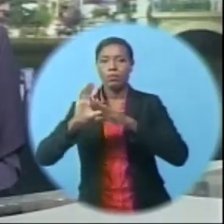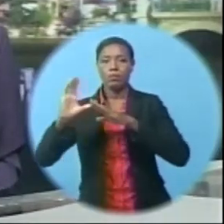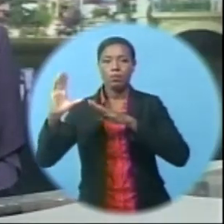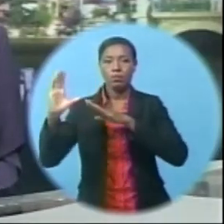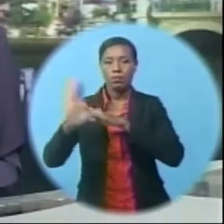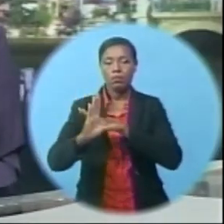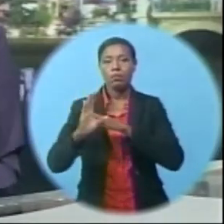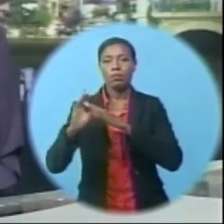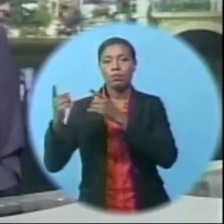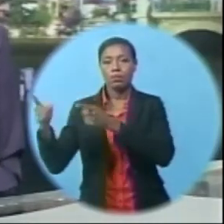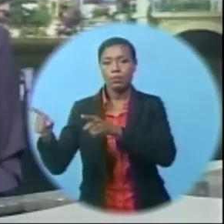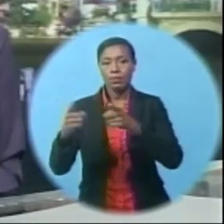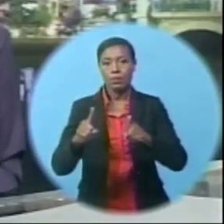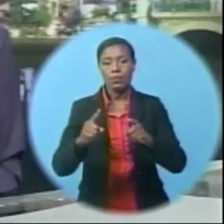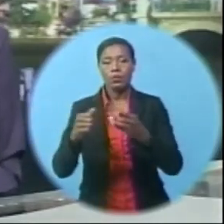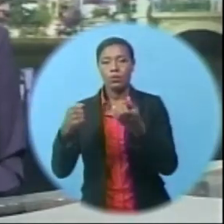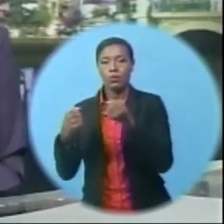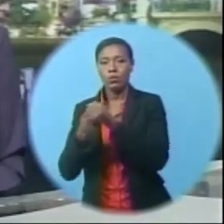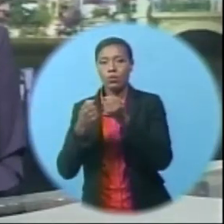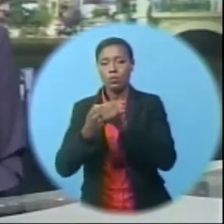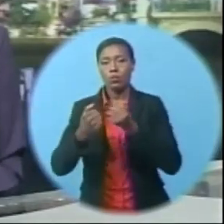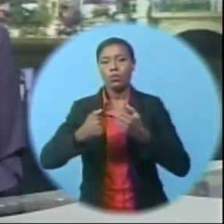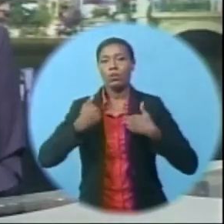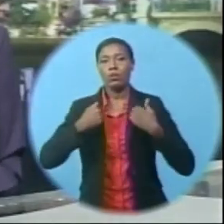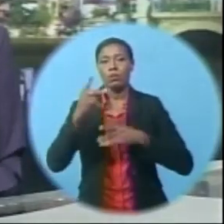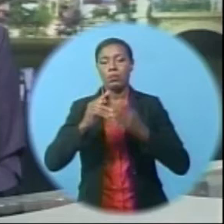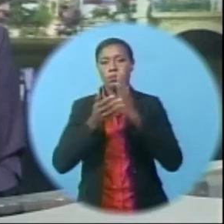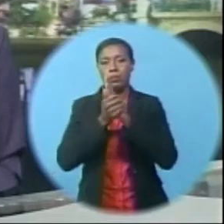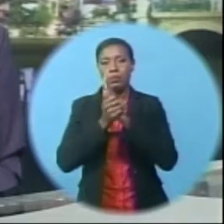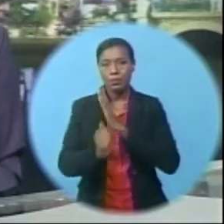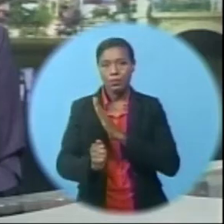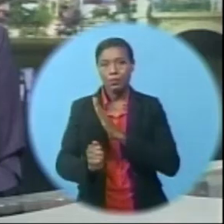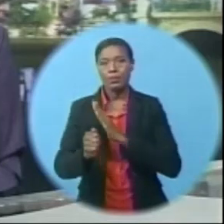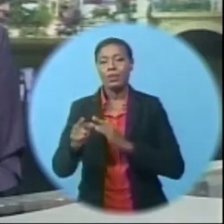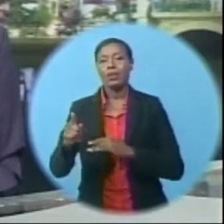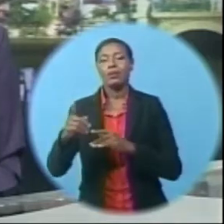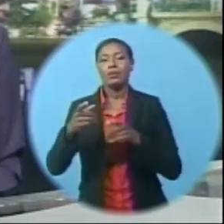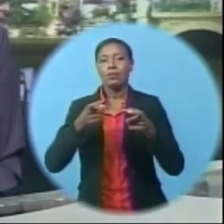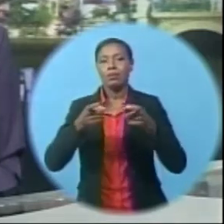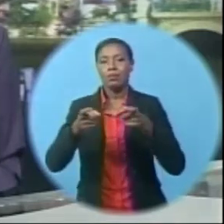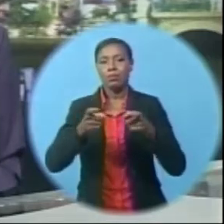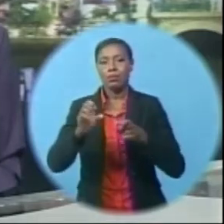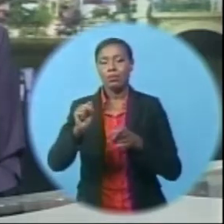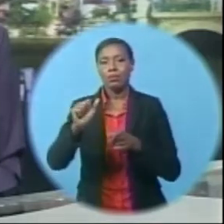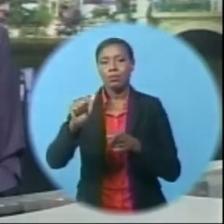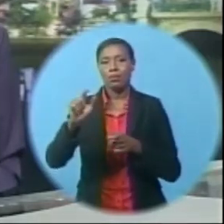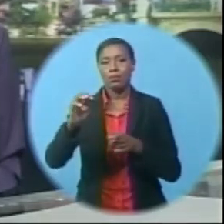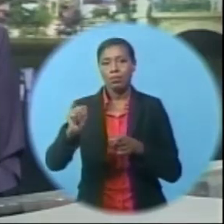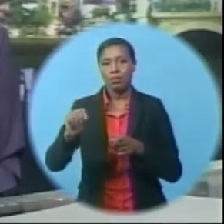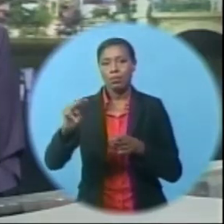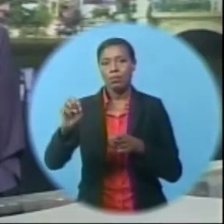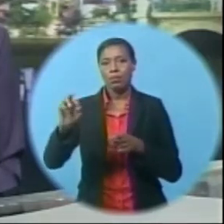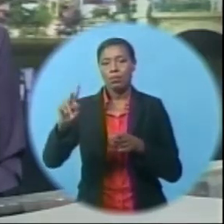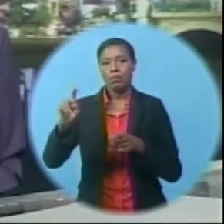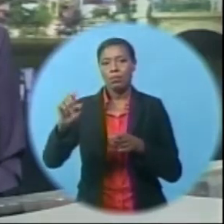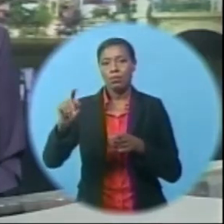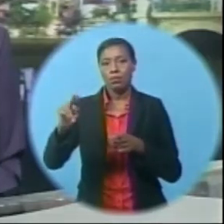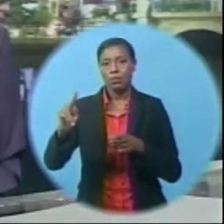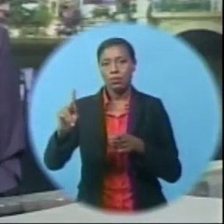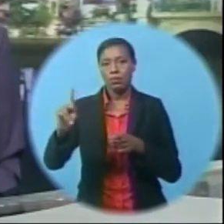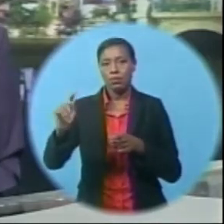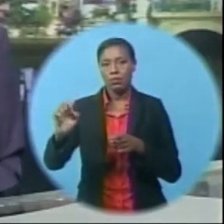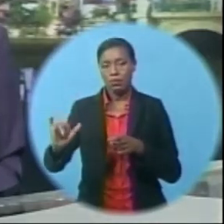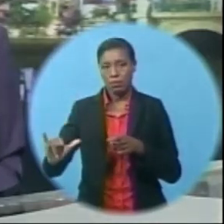Caribbean event that will support young talent. That's the consolation from the Director of Sales and Marketing, Masi Distribution,